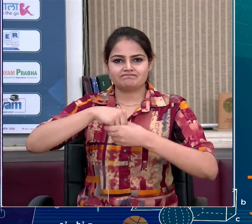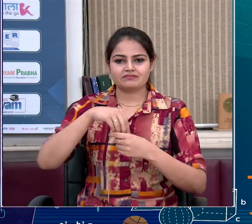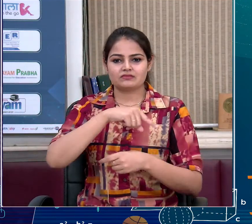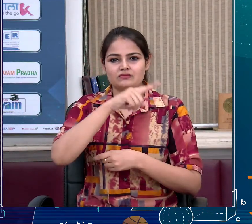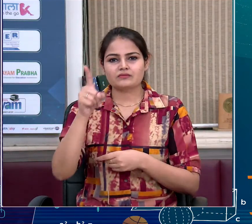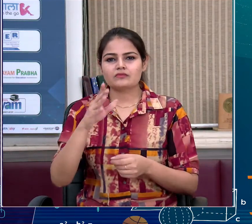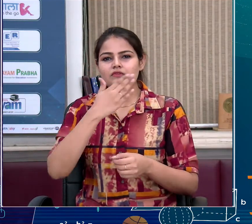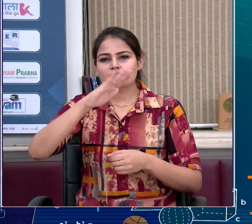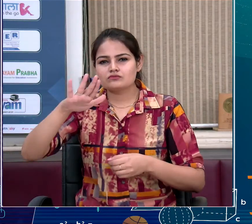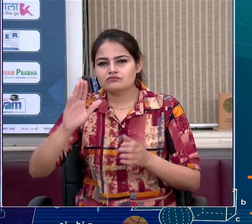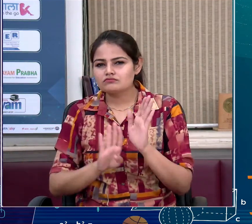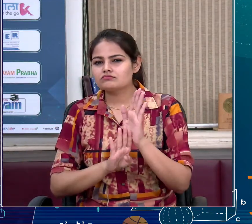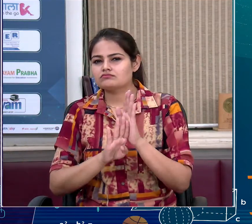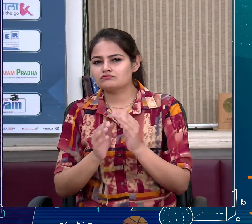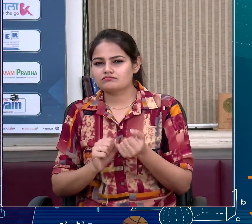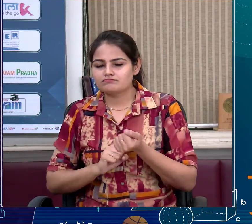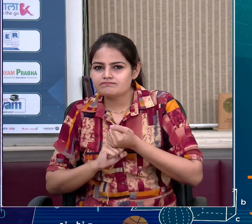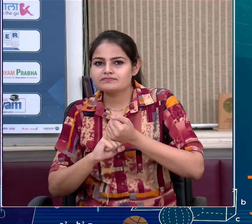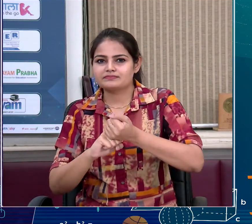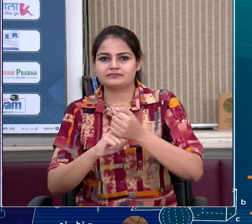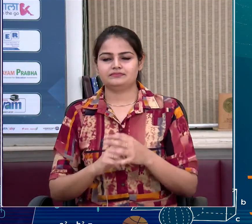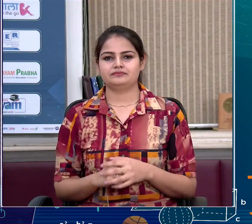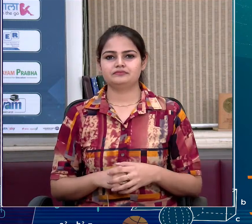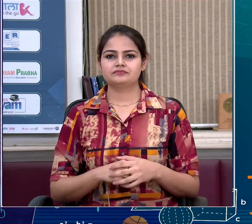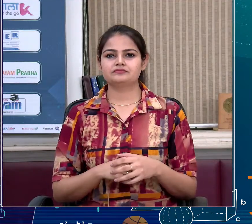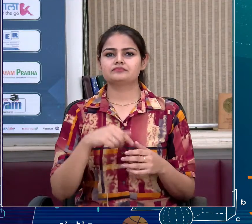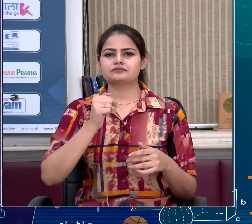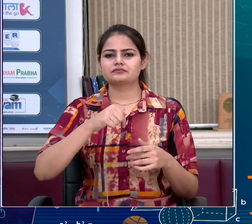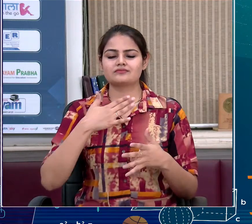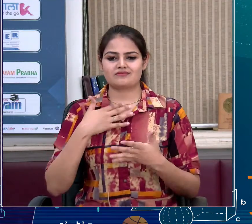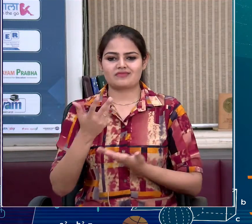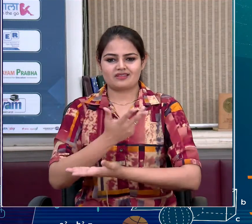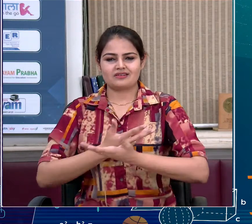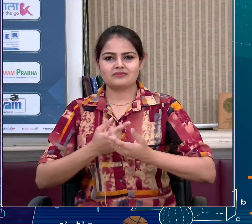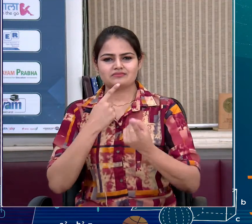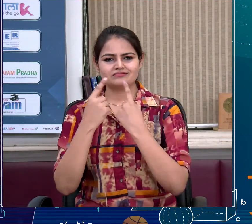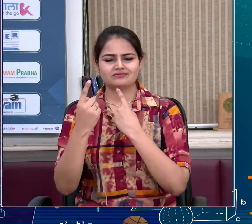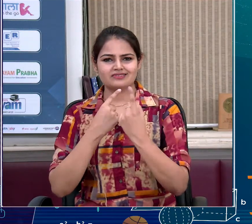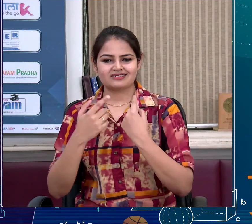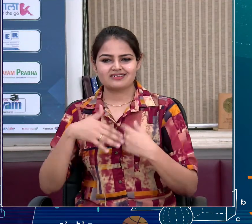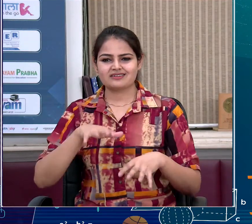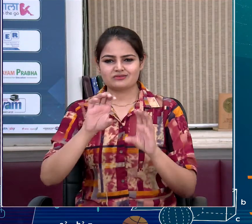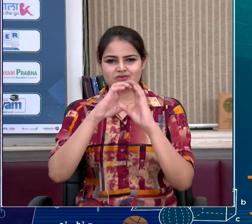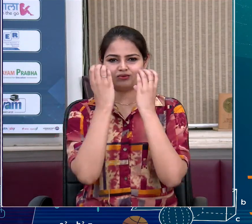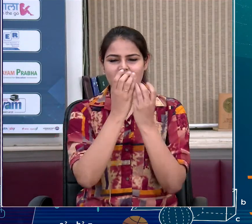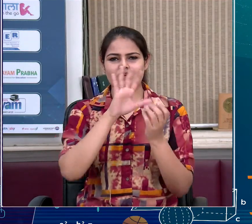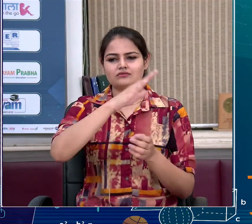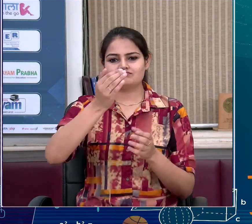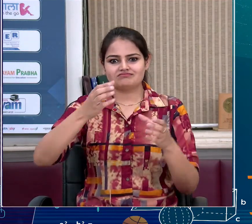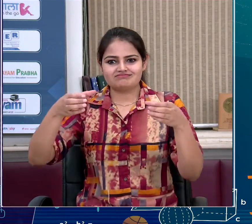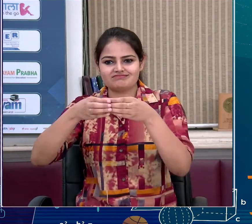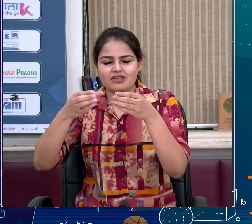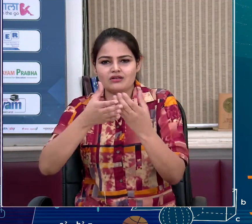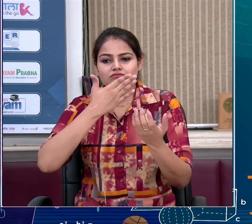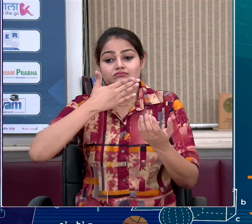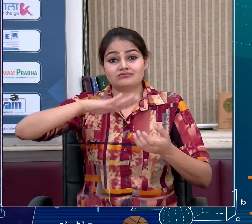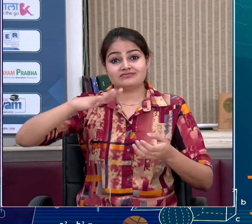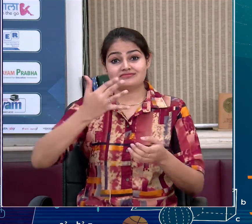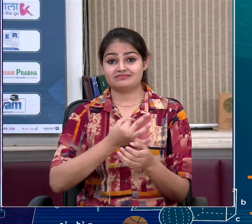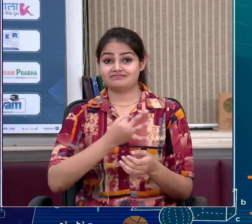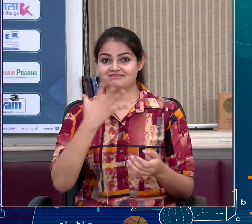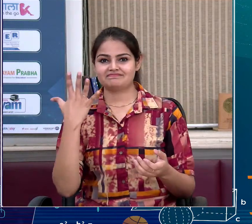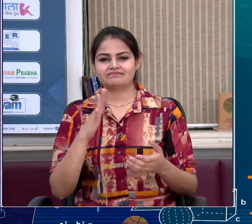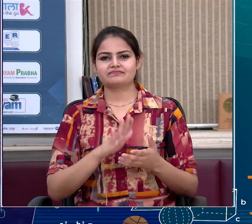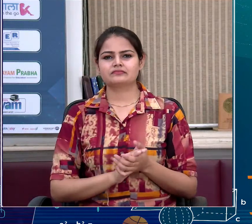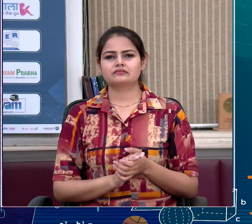feel that, yes, of course, we are talking about that special group of the class in terms of in a group of 30